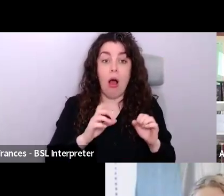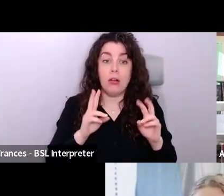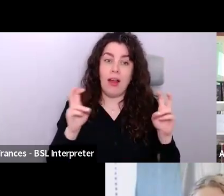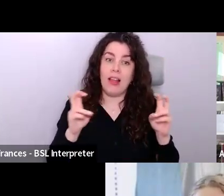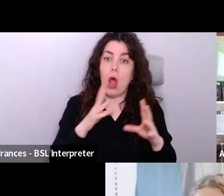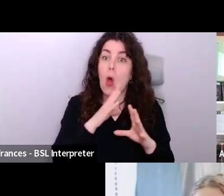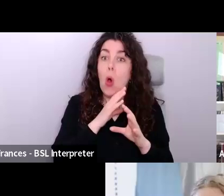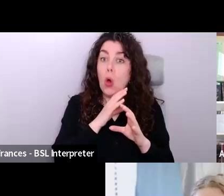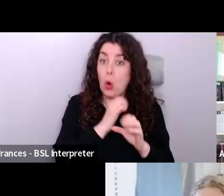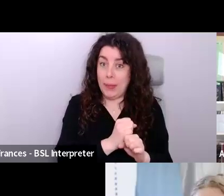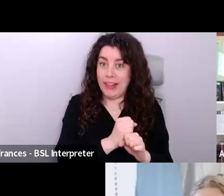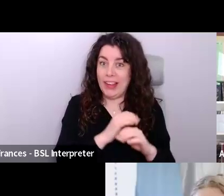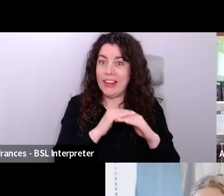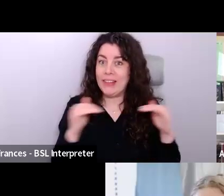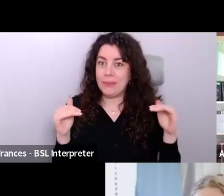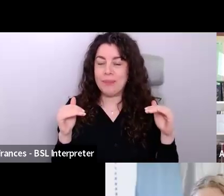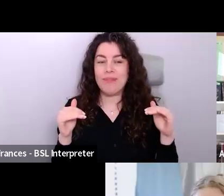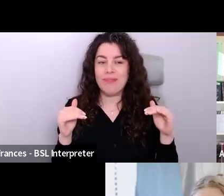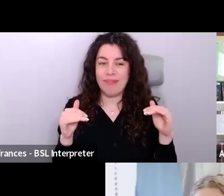least starting that journey.